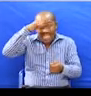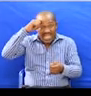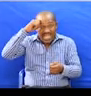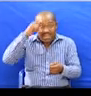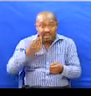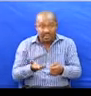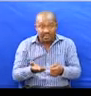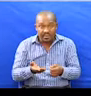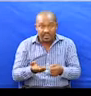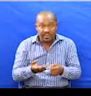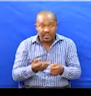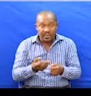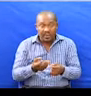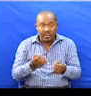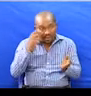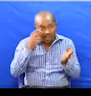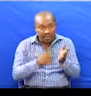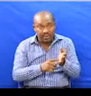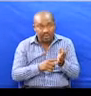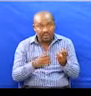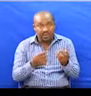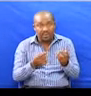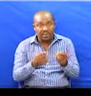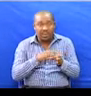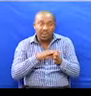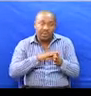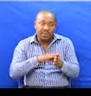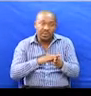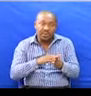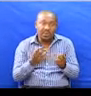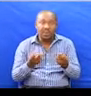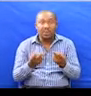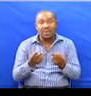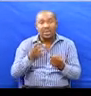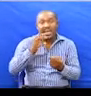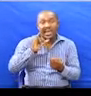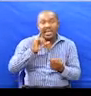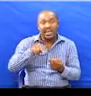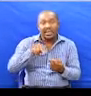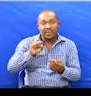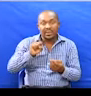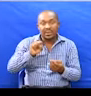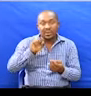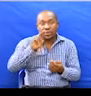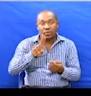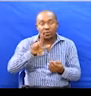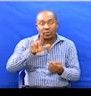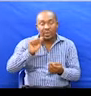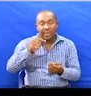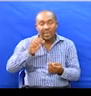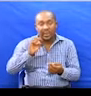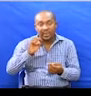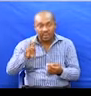means that it acts as a what? An insulator. Also, the fifth one,